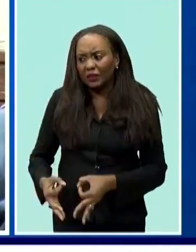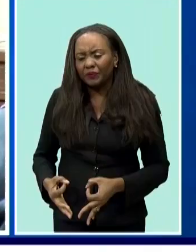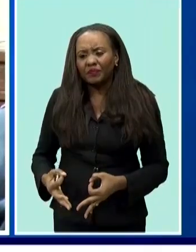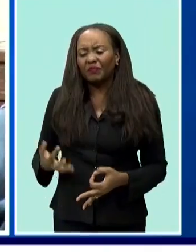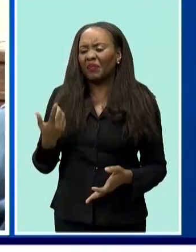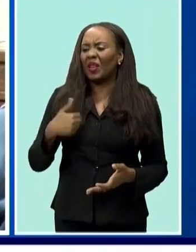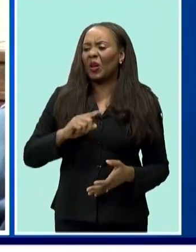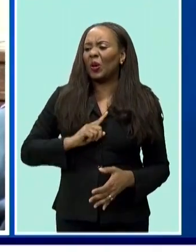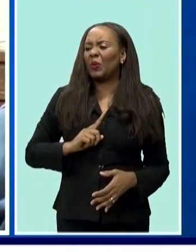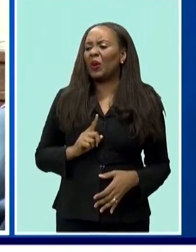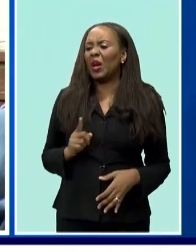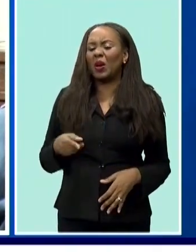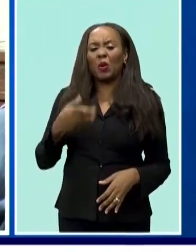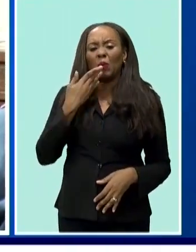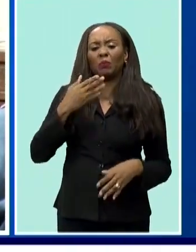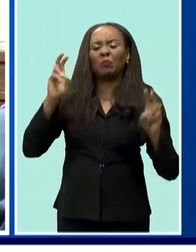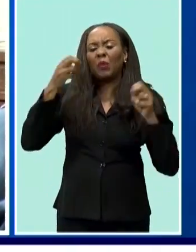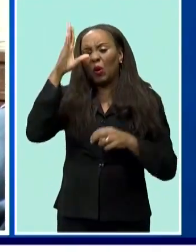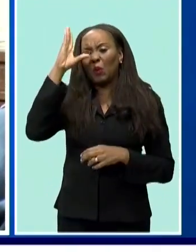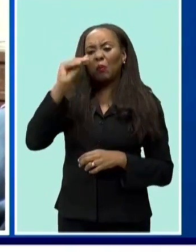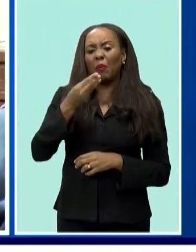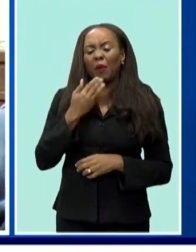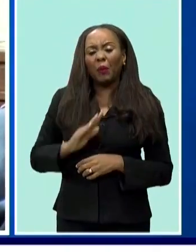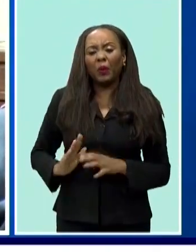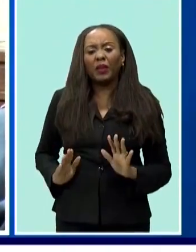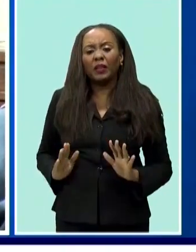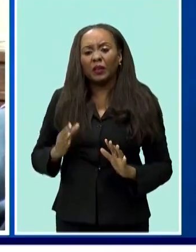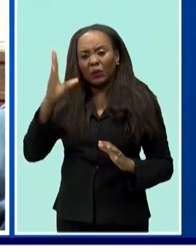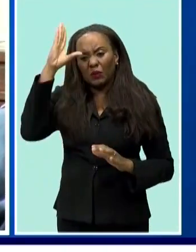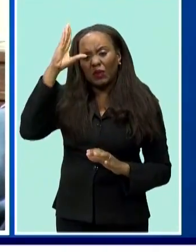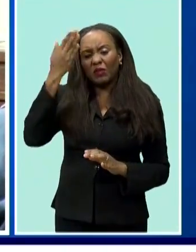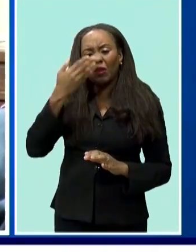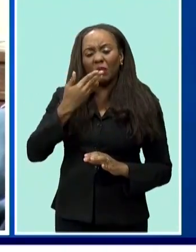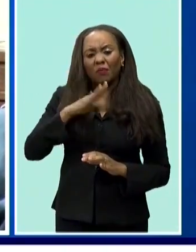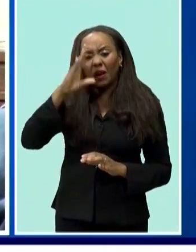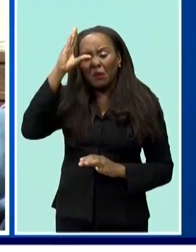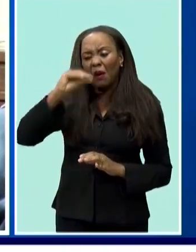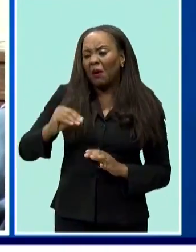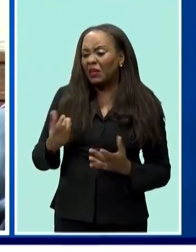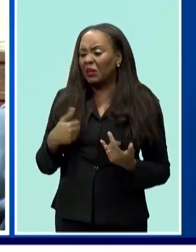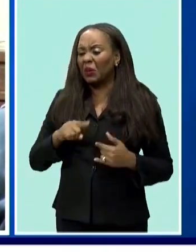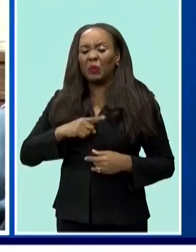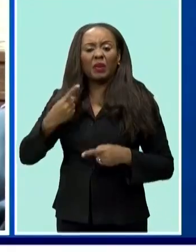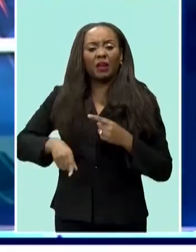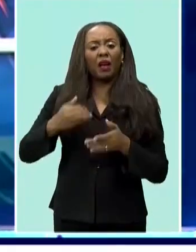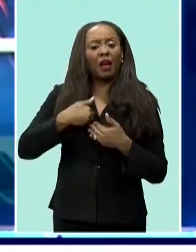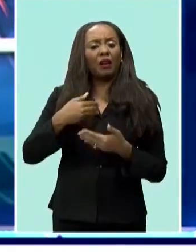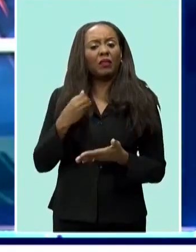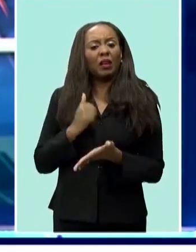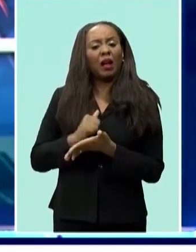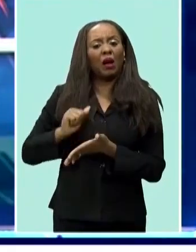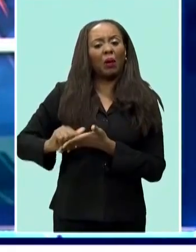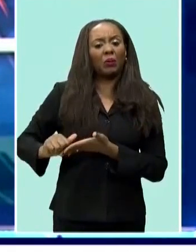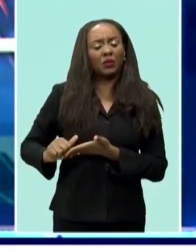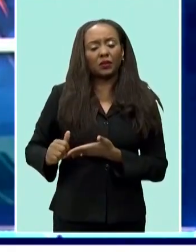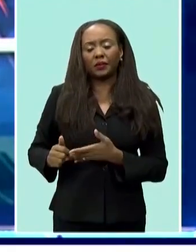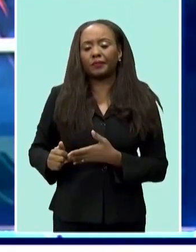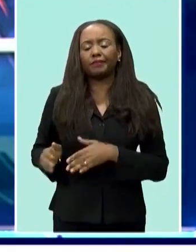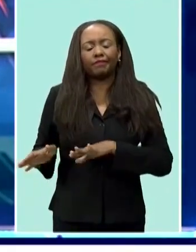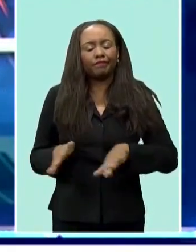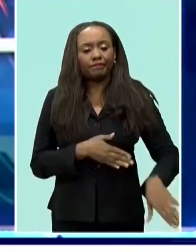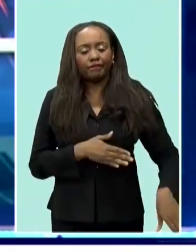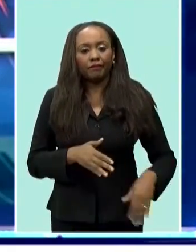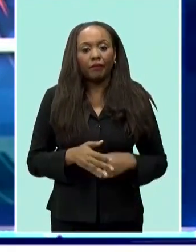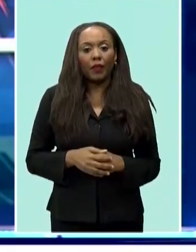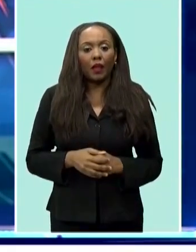these outlaws? But that's basically what we're saying. We are outlaws and Perez. We cannot have accounts. On another issue,